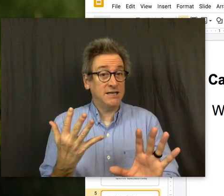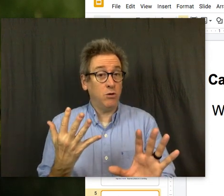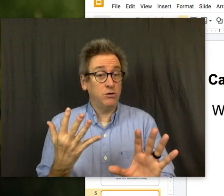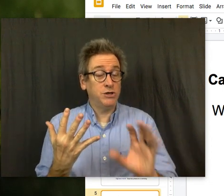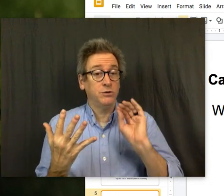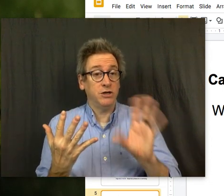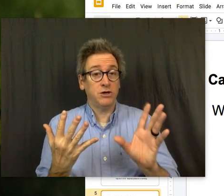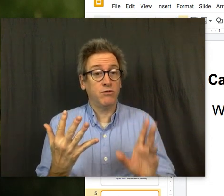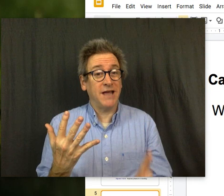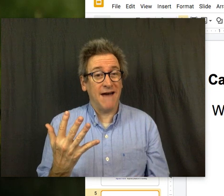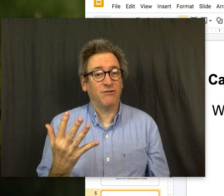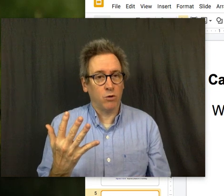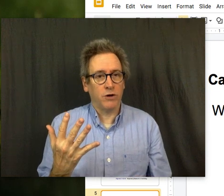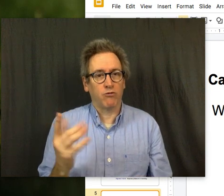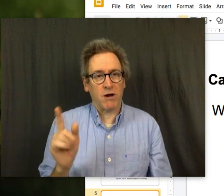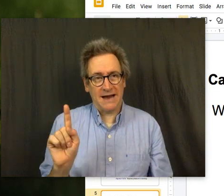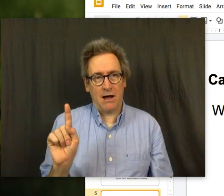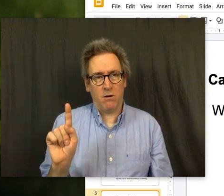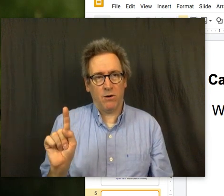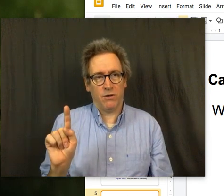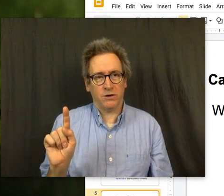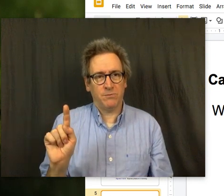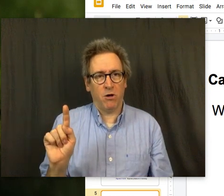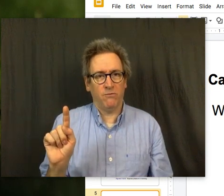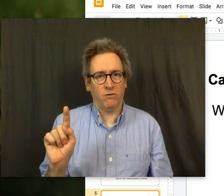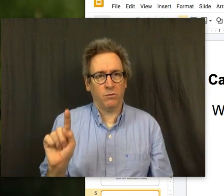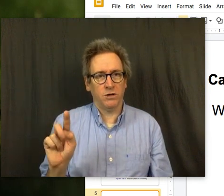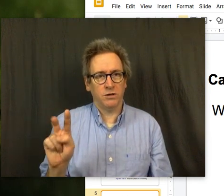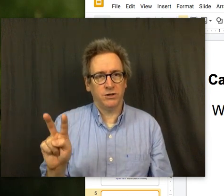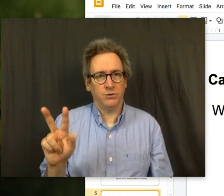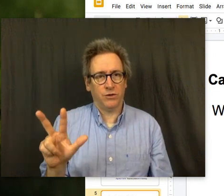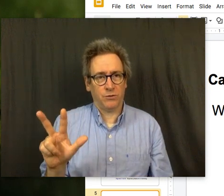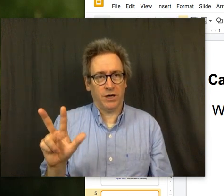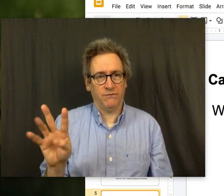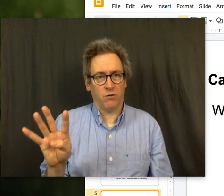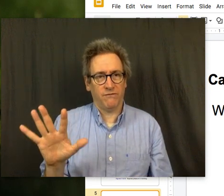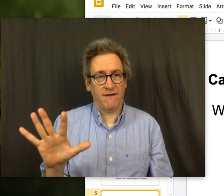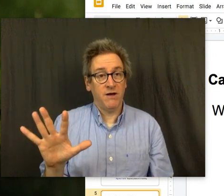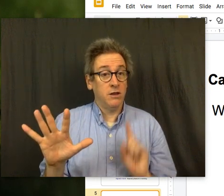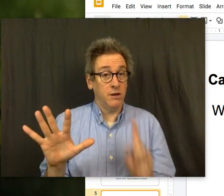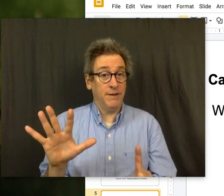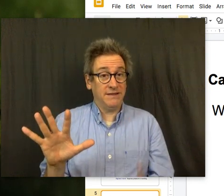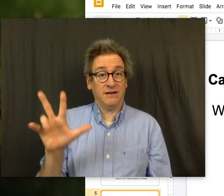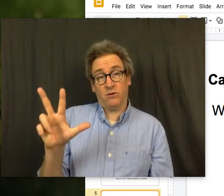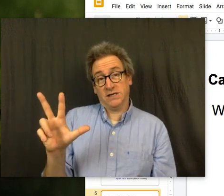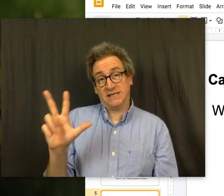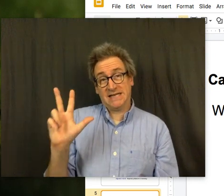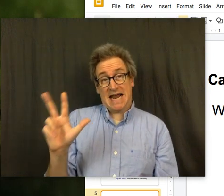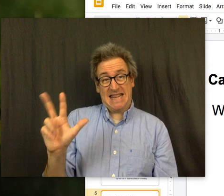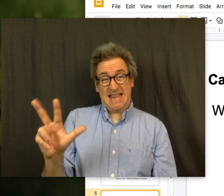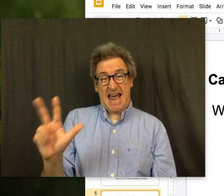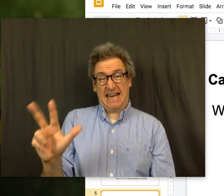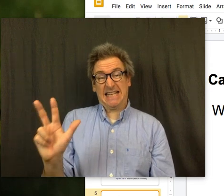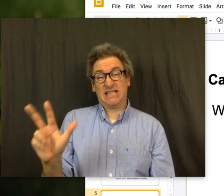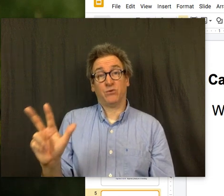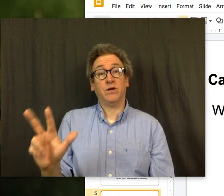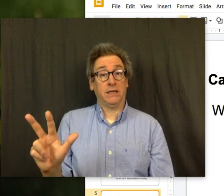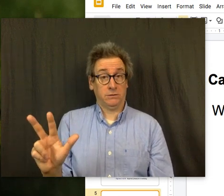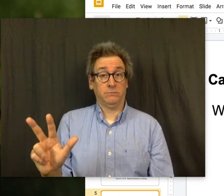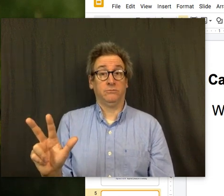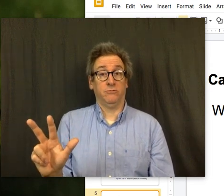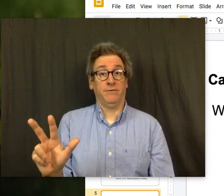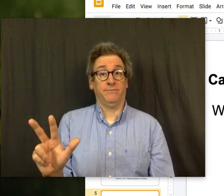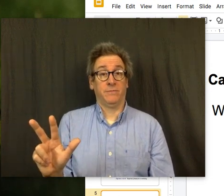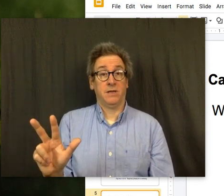And I told you that you don't really have to worry right now about whether it's palm forward, 1, 2, 3, 4, 5. The big thing to focus on that is 3.